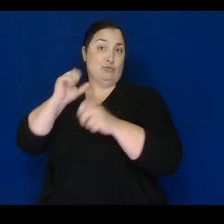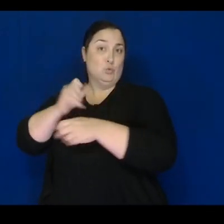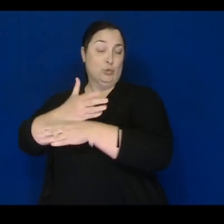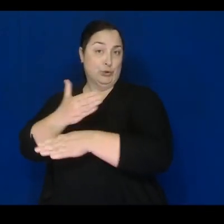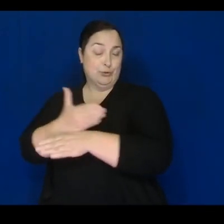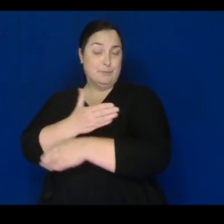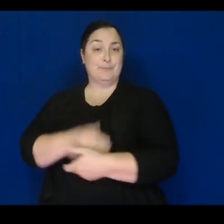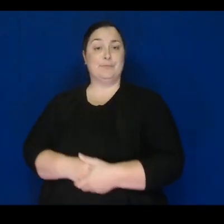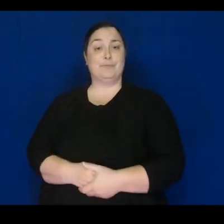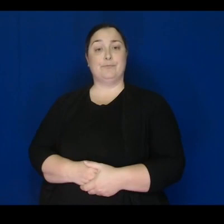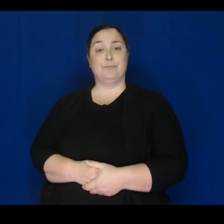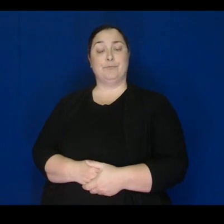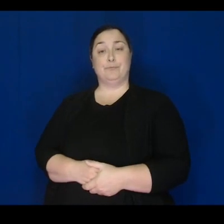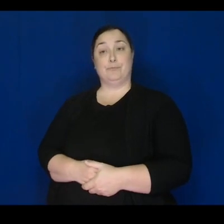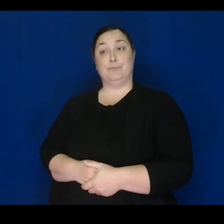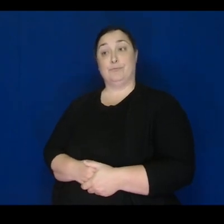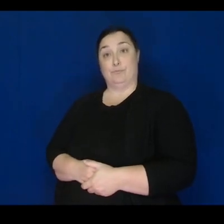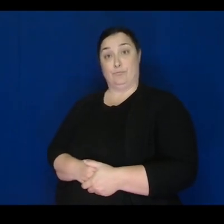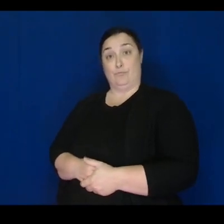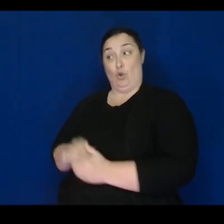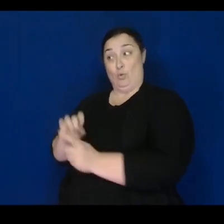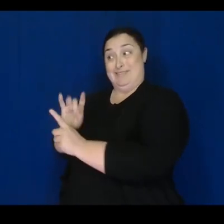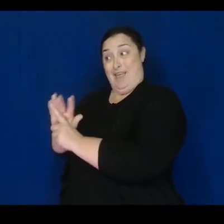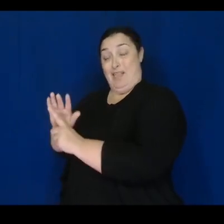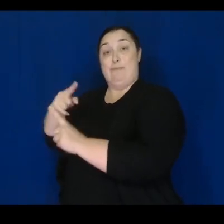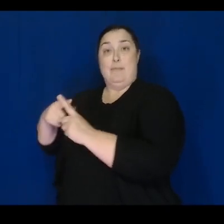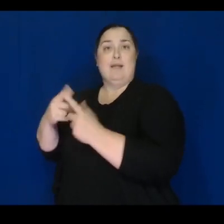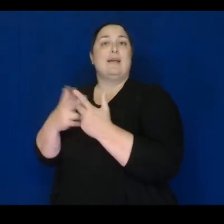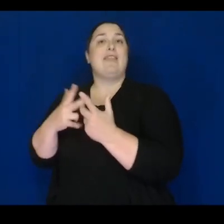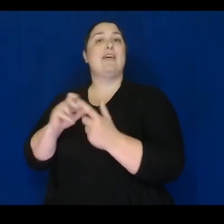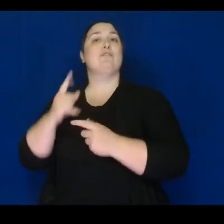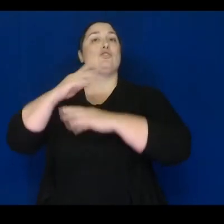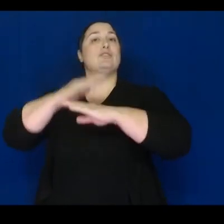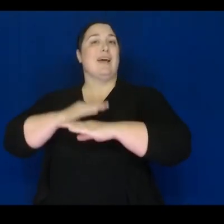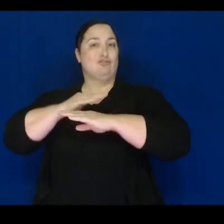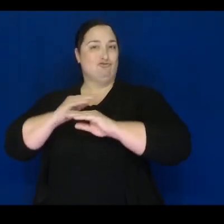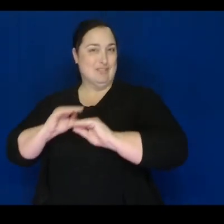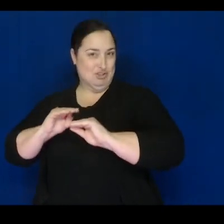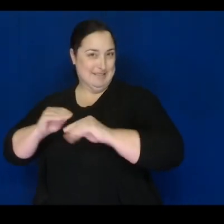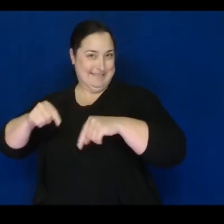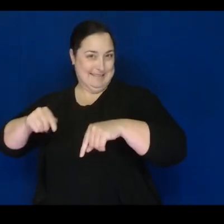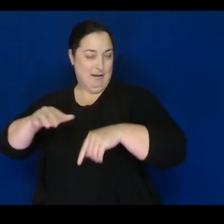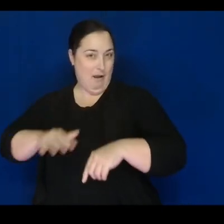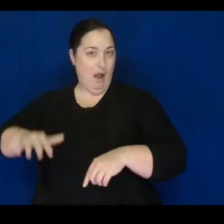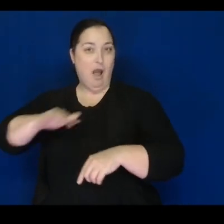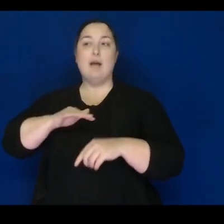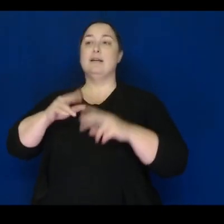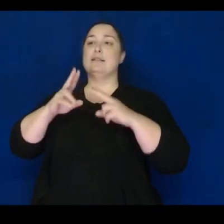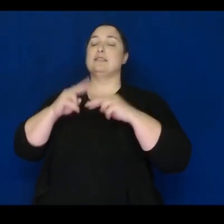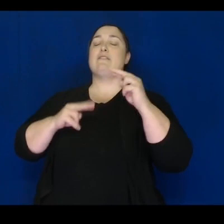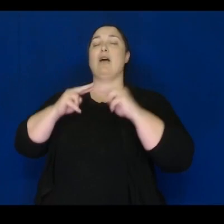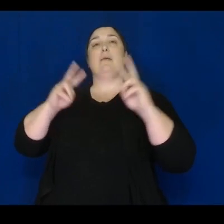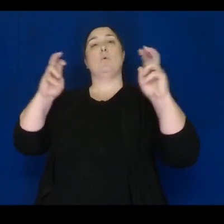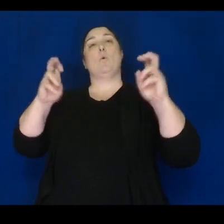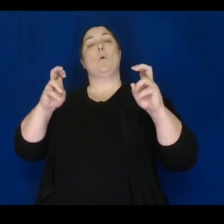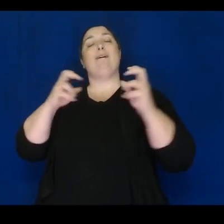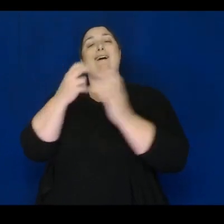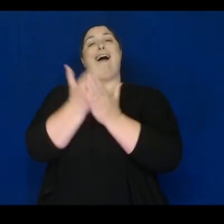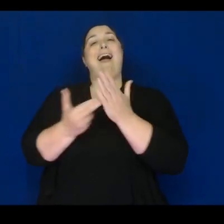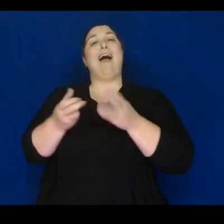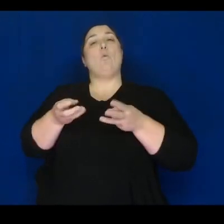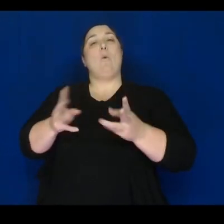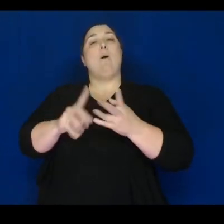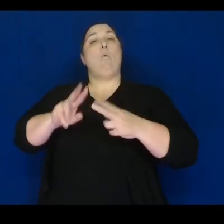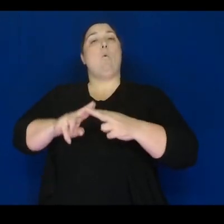Hurst and our other First Nations educators at the gallery have developed the Arts Ways learning principles